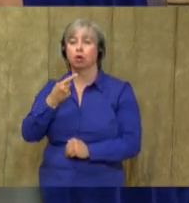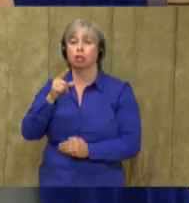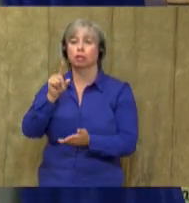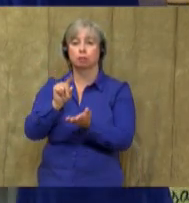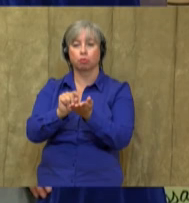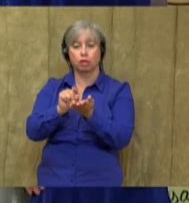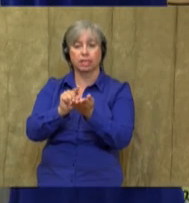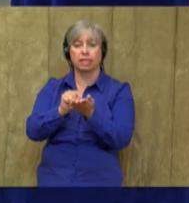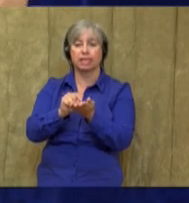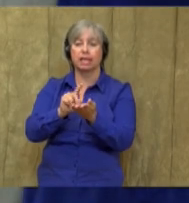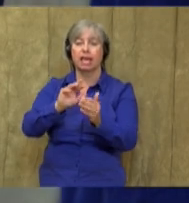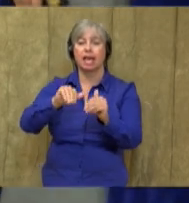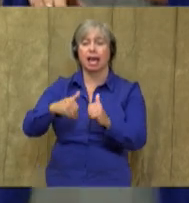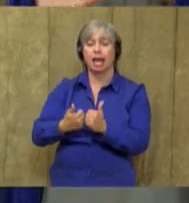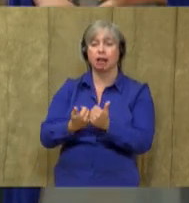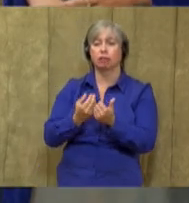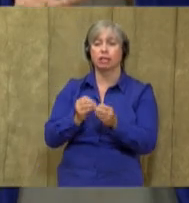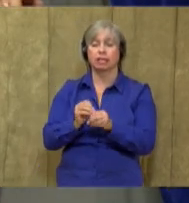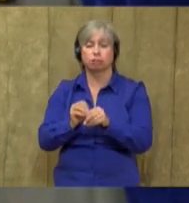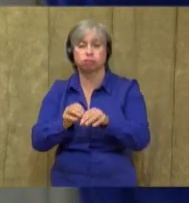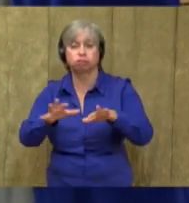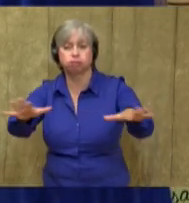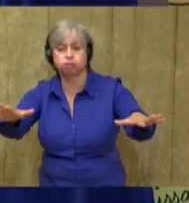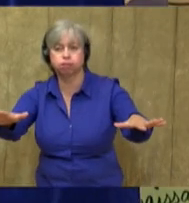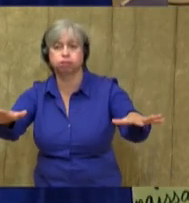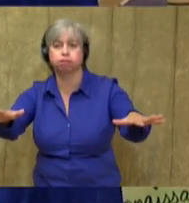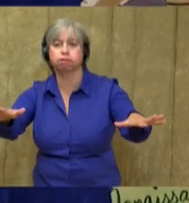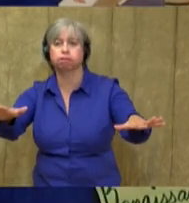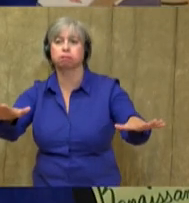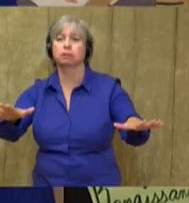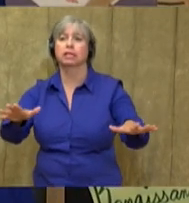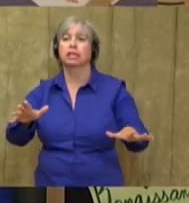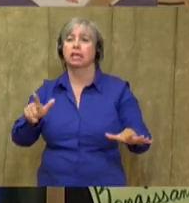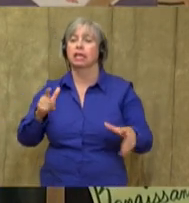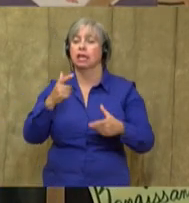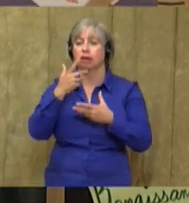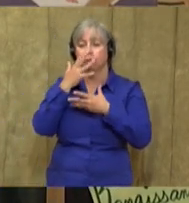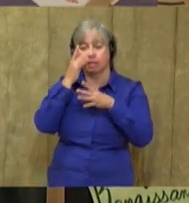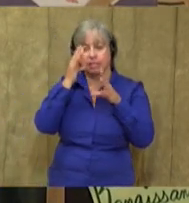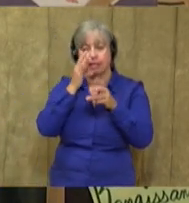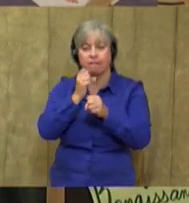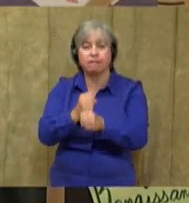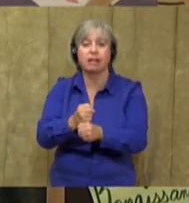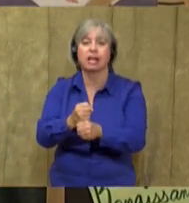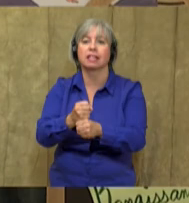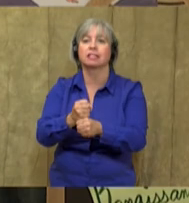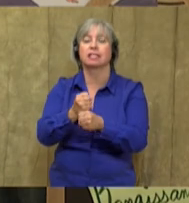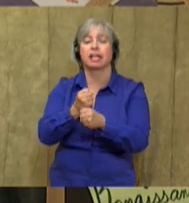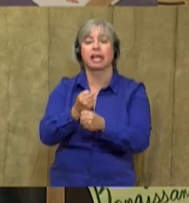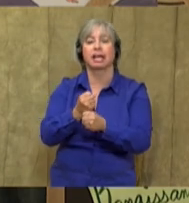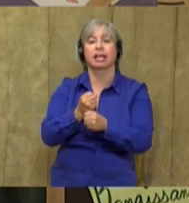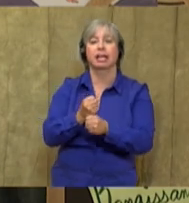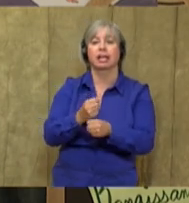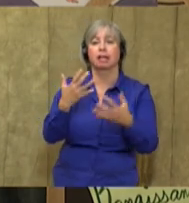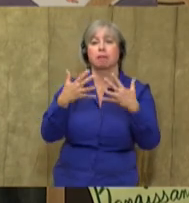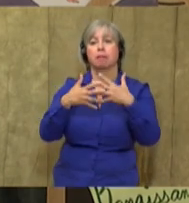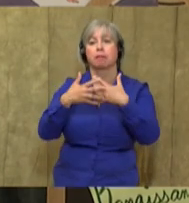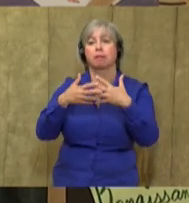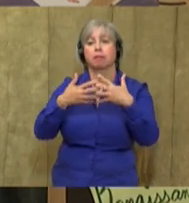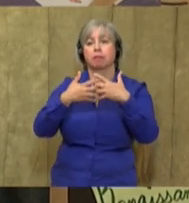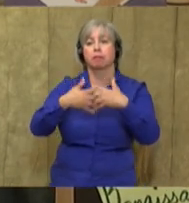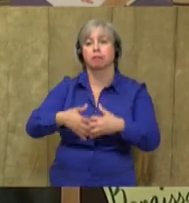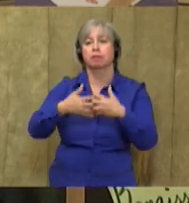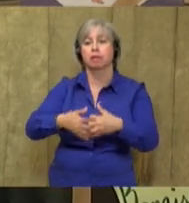to people. The printing press was a very interesting device. It was actually created for the very first time